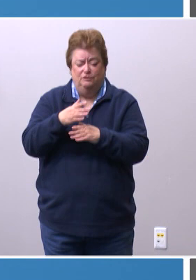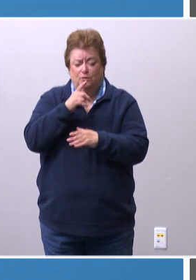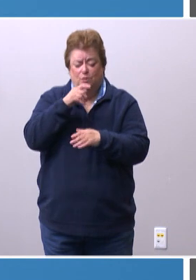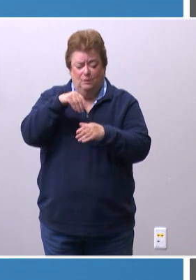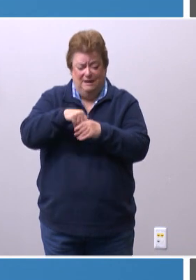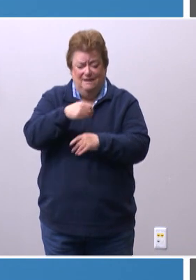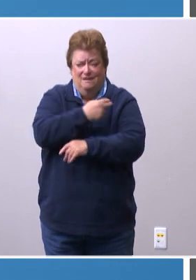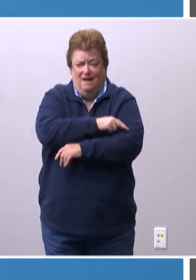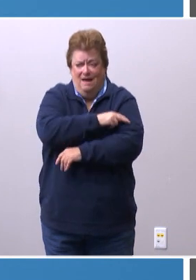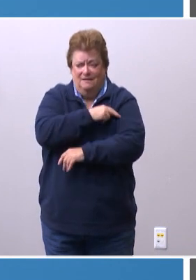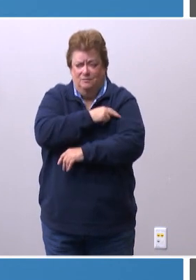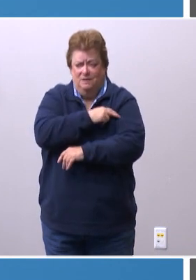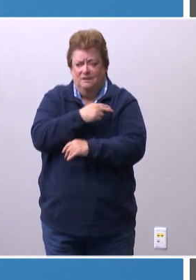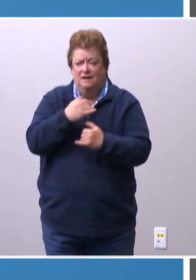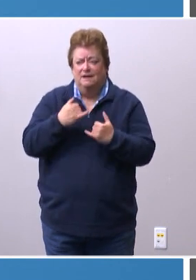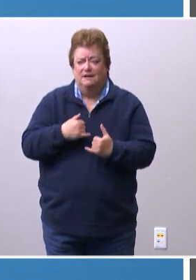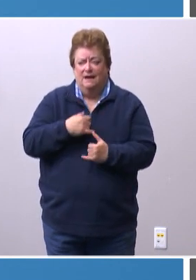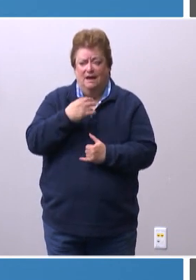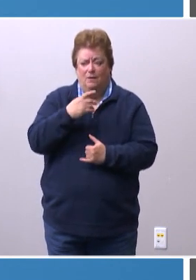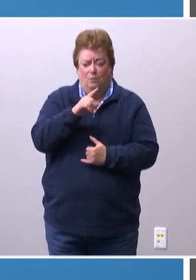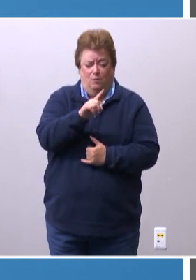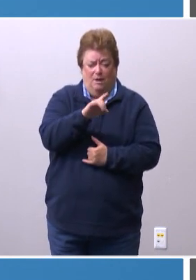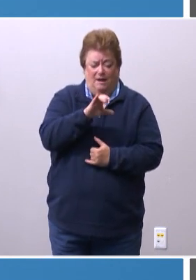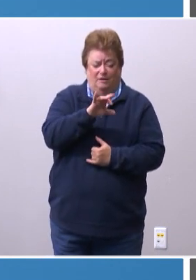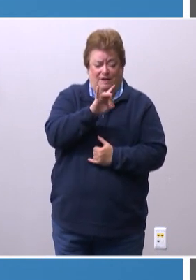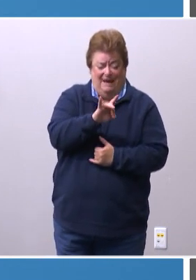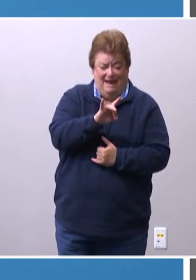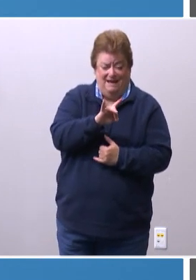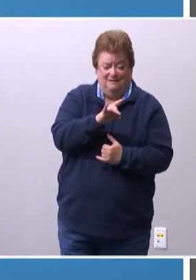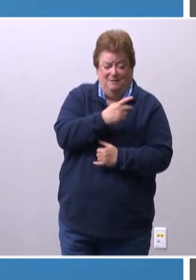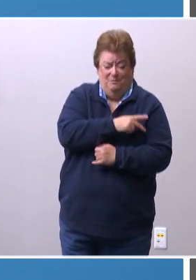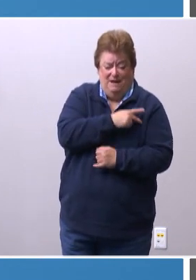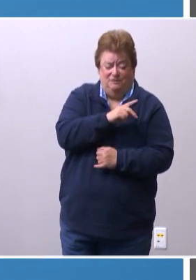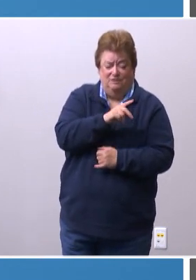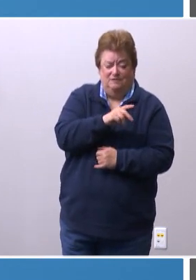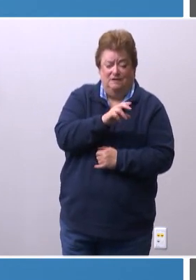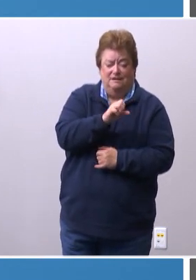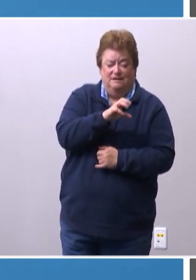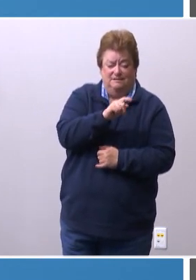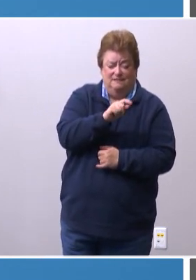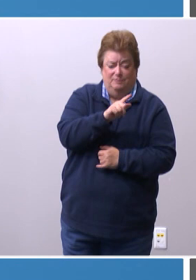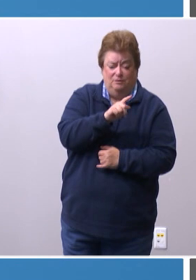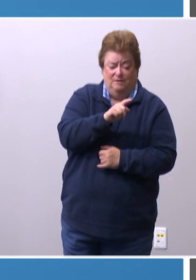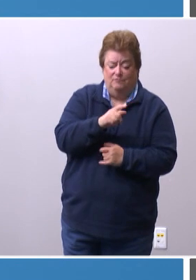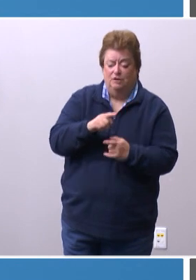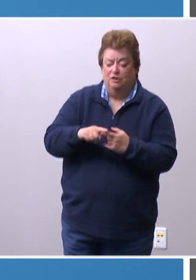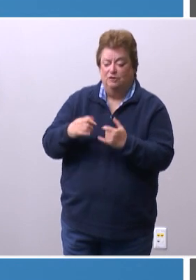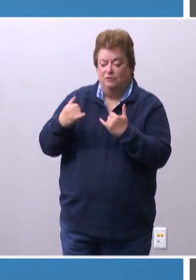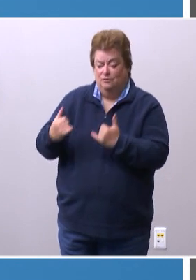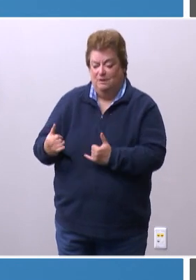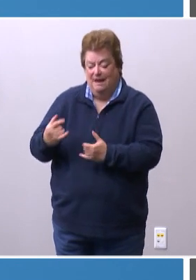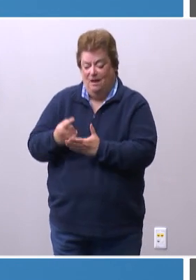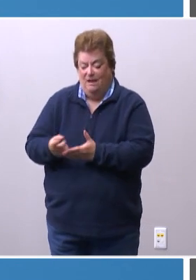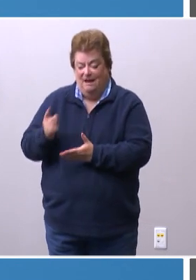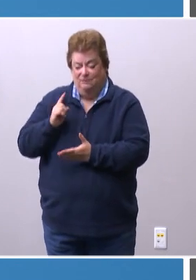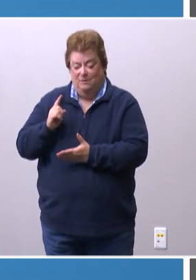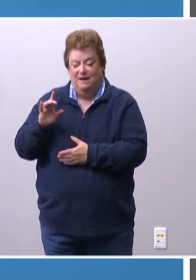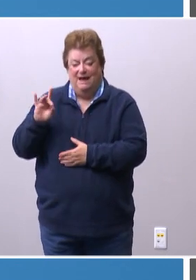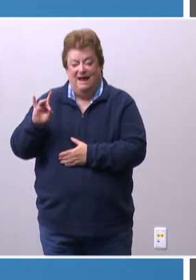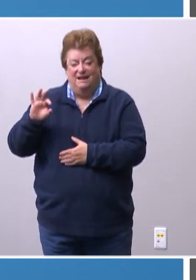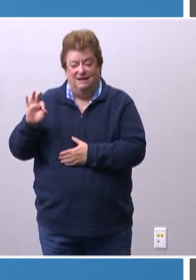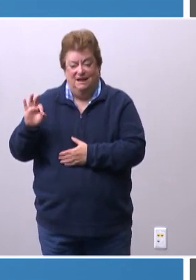it declined from 108 patients on September 21st to 89 at the end of last week, and we